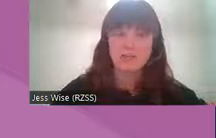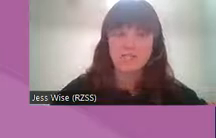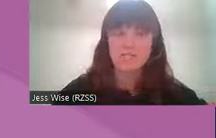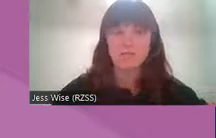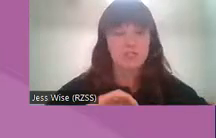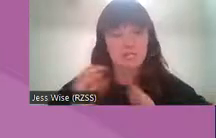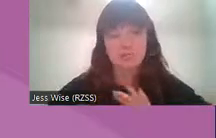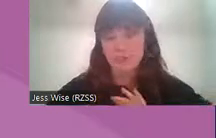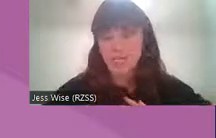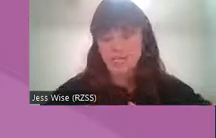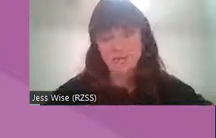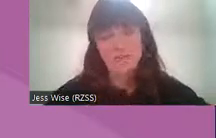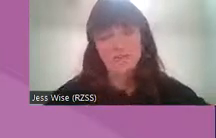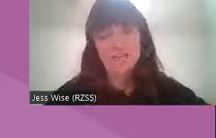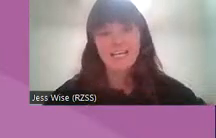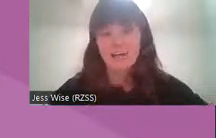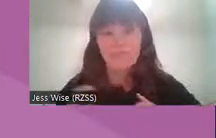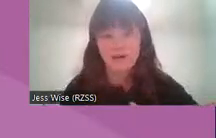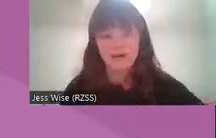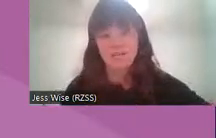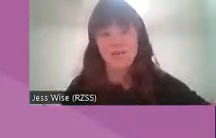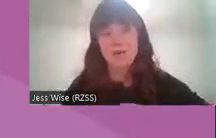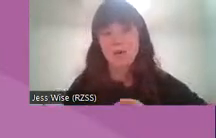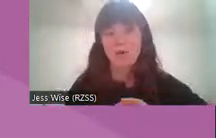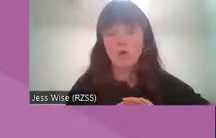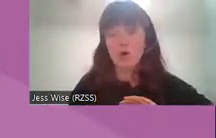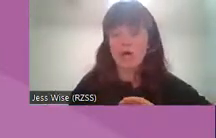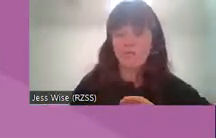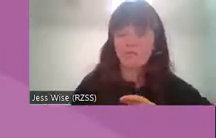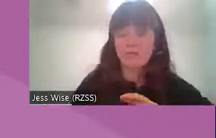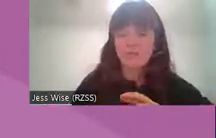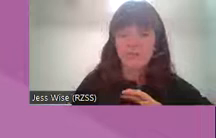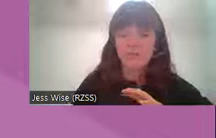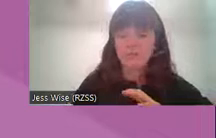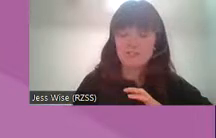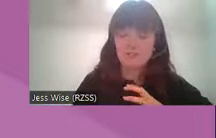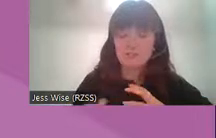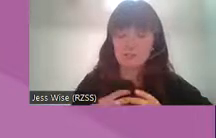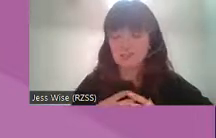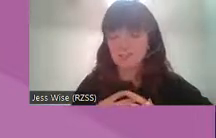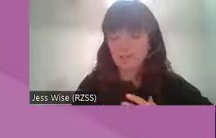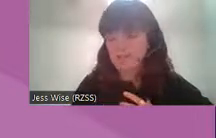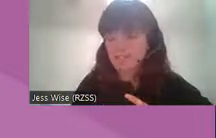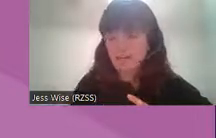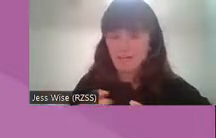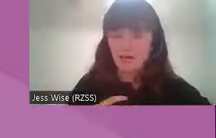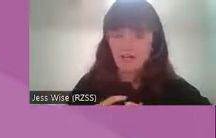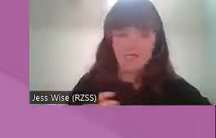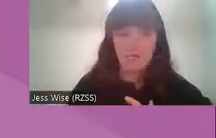their communities were just tipped on the head. You know, things like lack of time or sort of